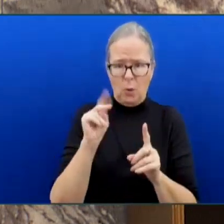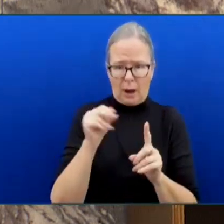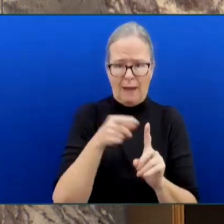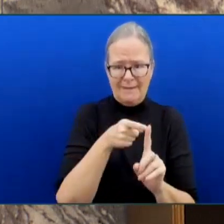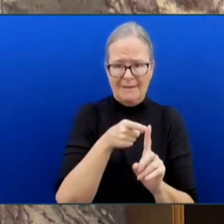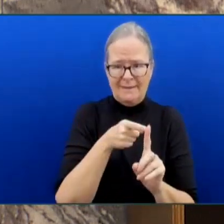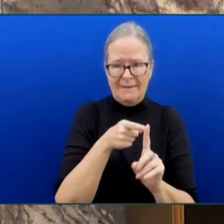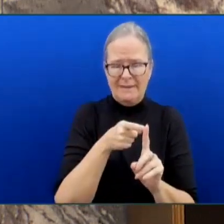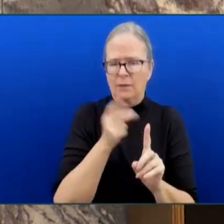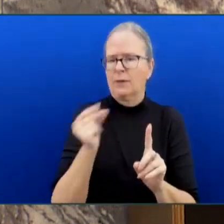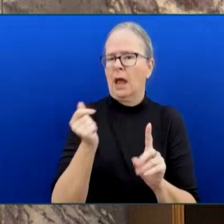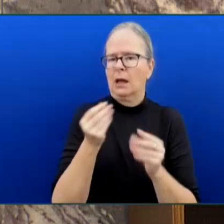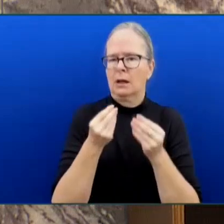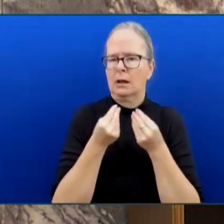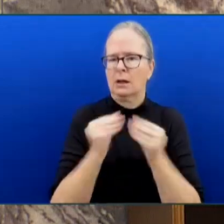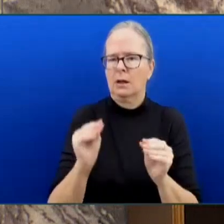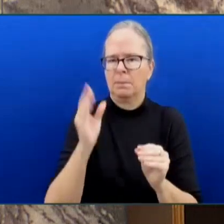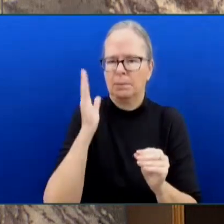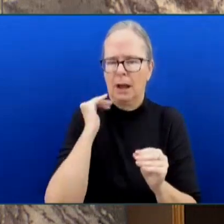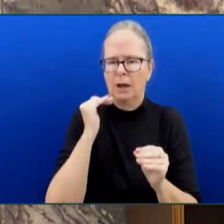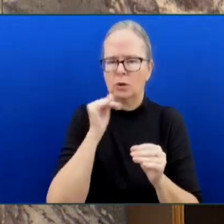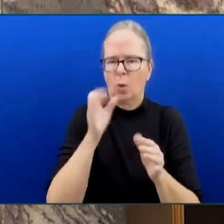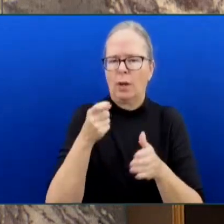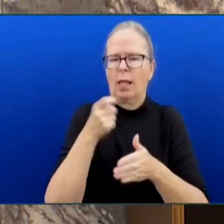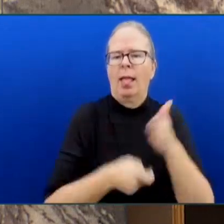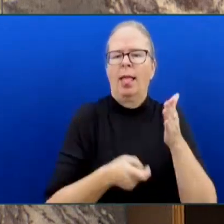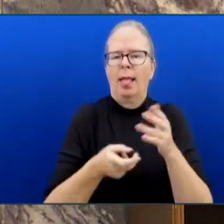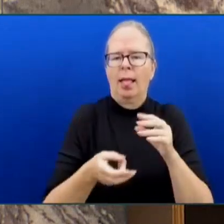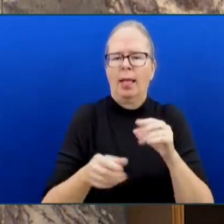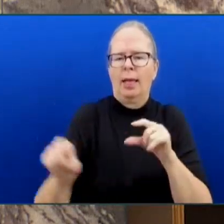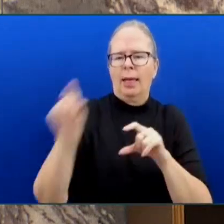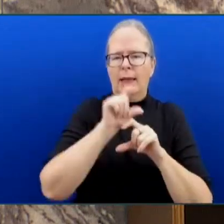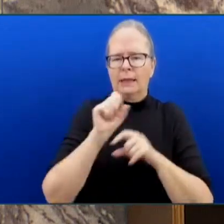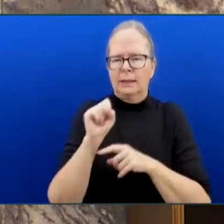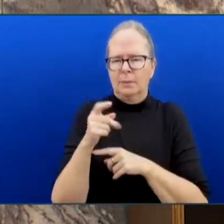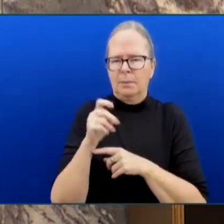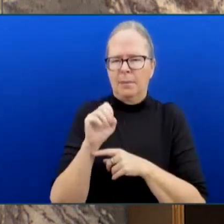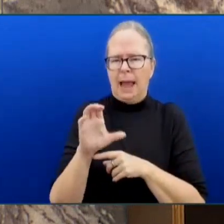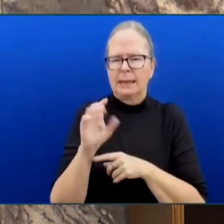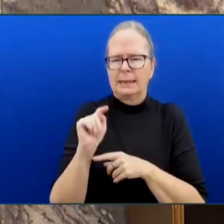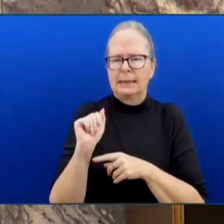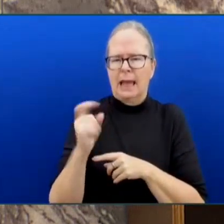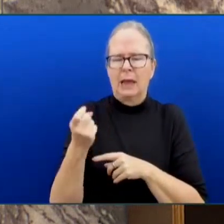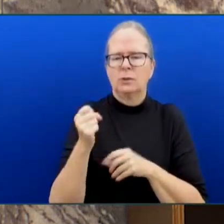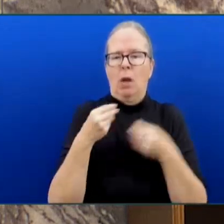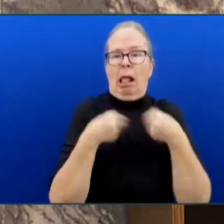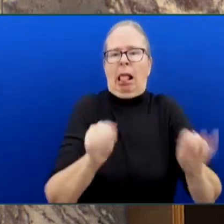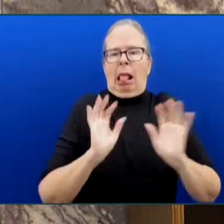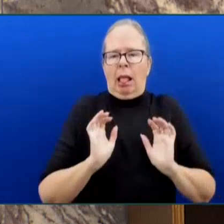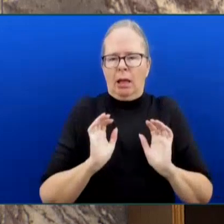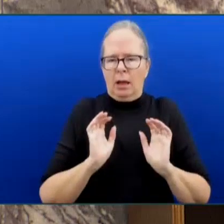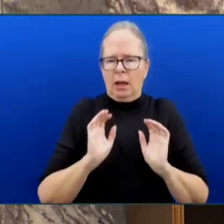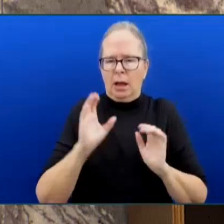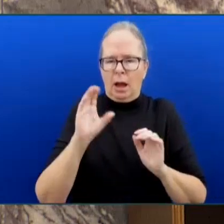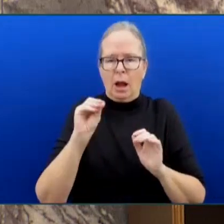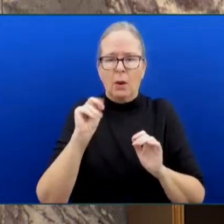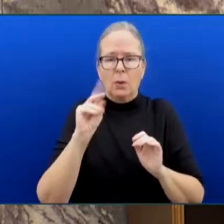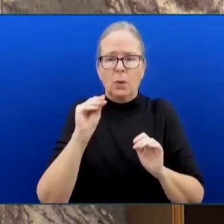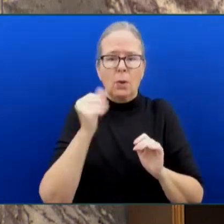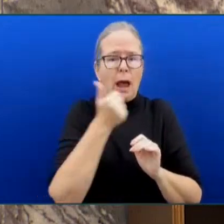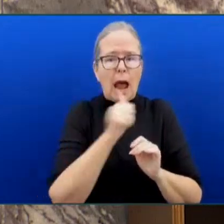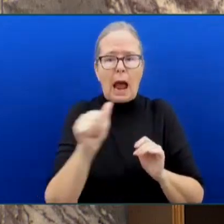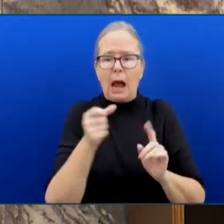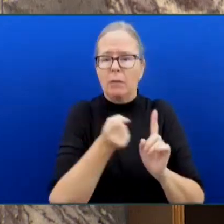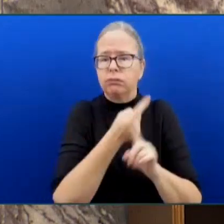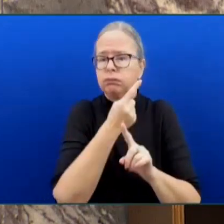been told is this wasn't just any condo. It was a building known as the Juliet, a building with non-conforming use